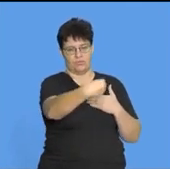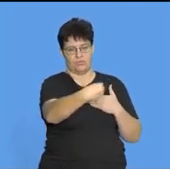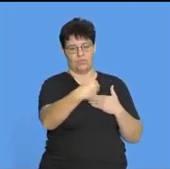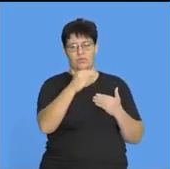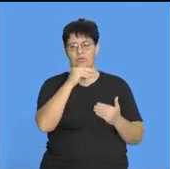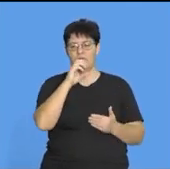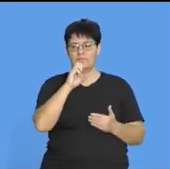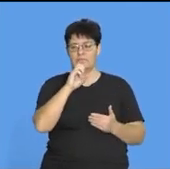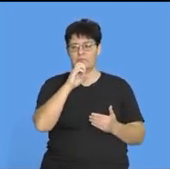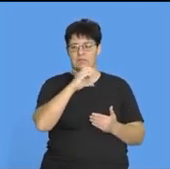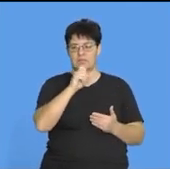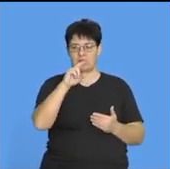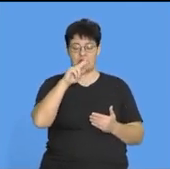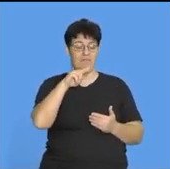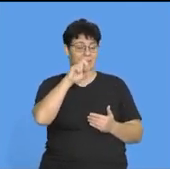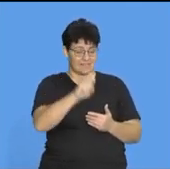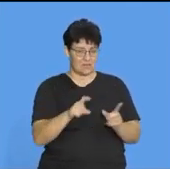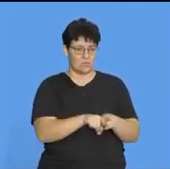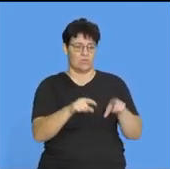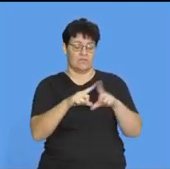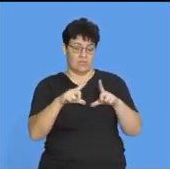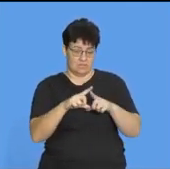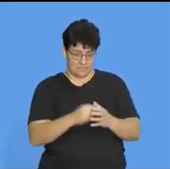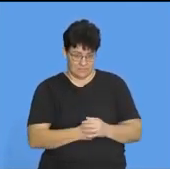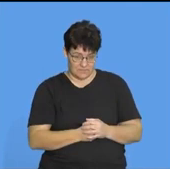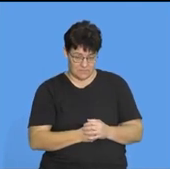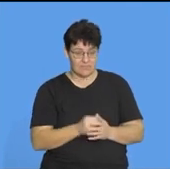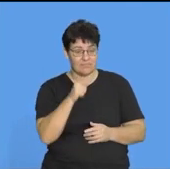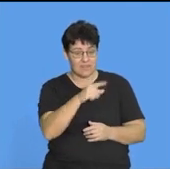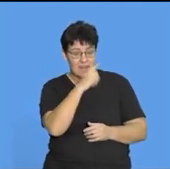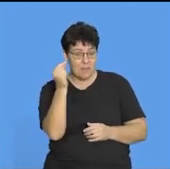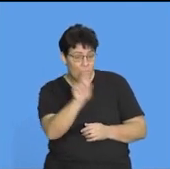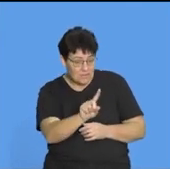the vagina. This process is called menstruation.